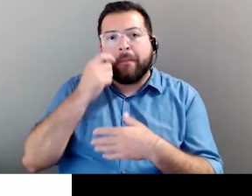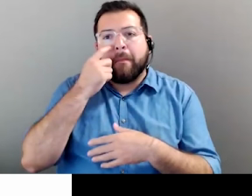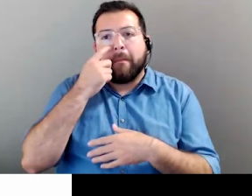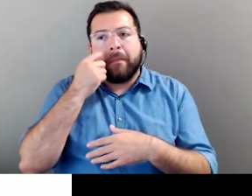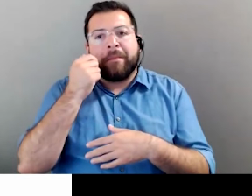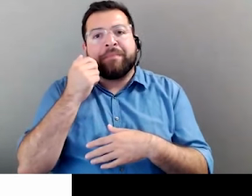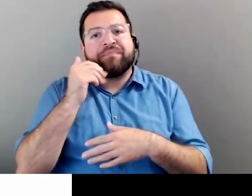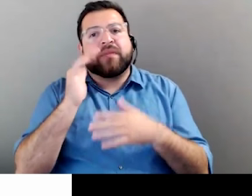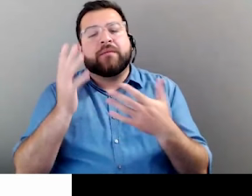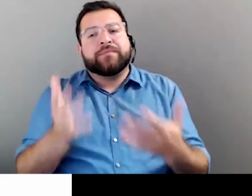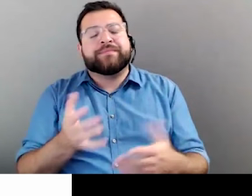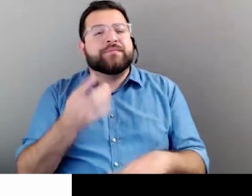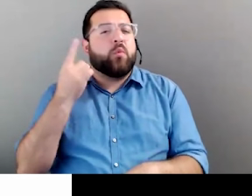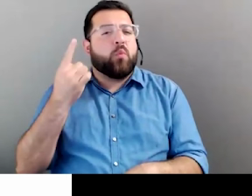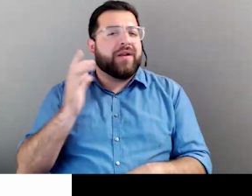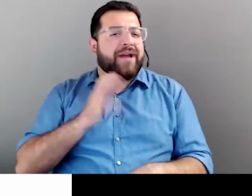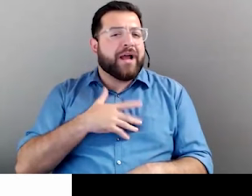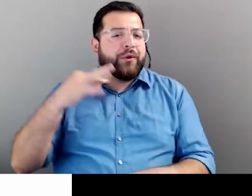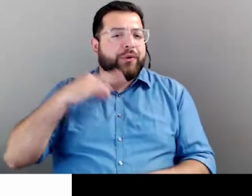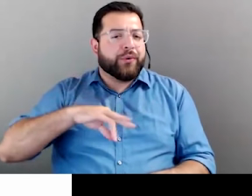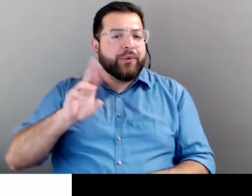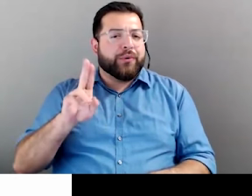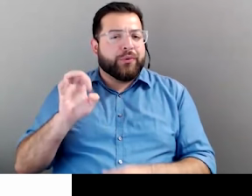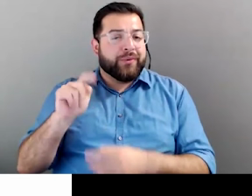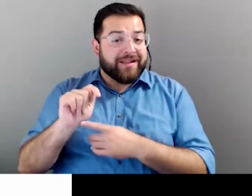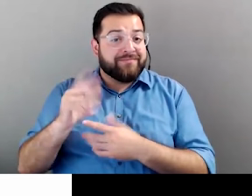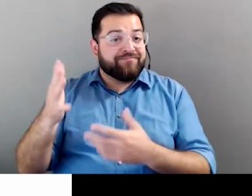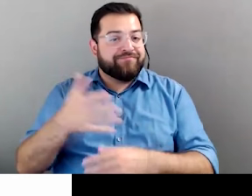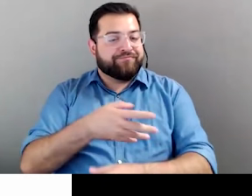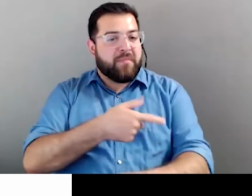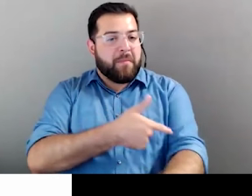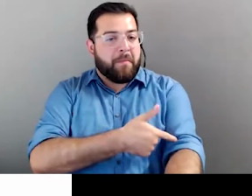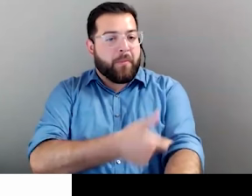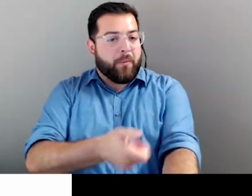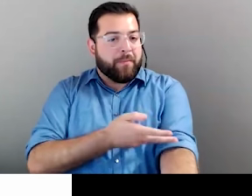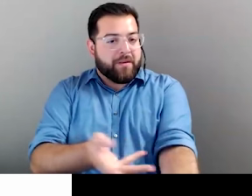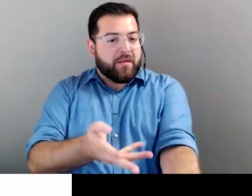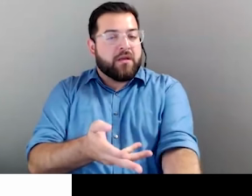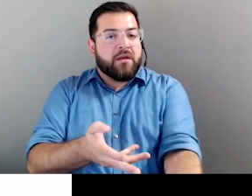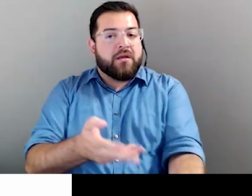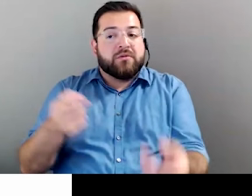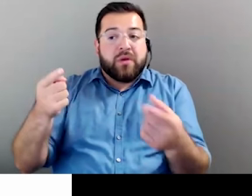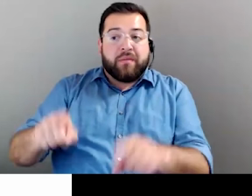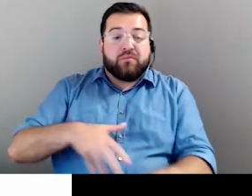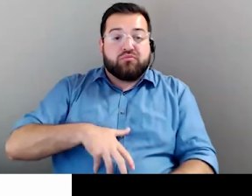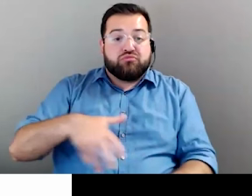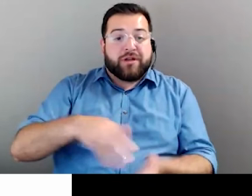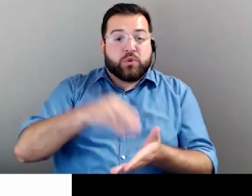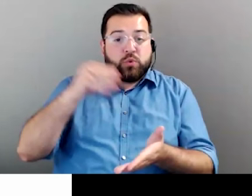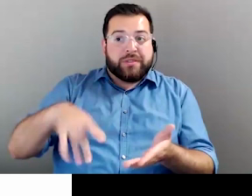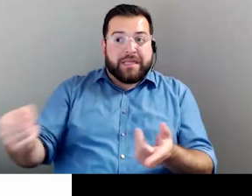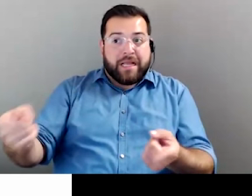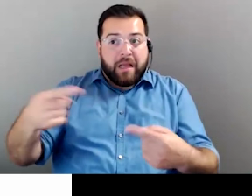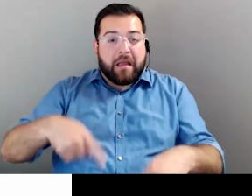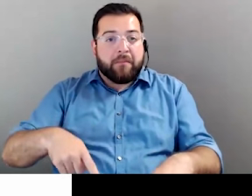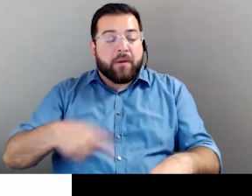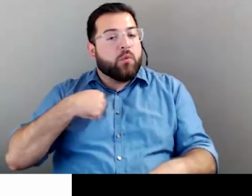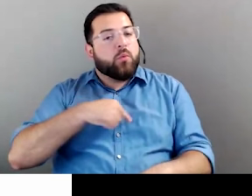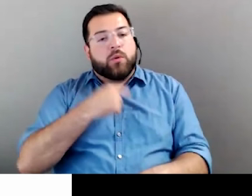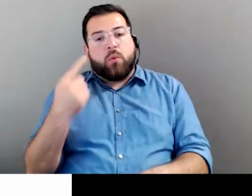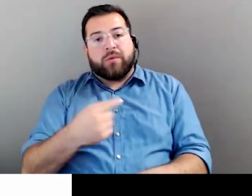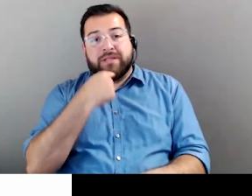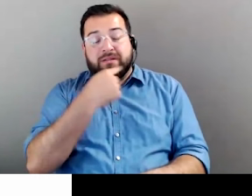one of our units is blood draws. Mhm. And so we have pregnant students come in and we've always said to them, you